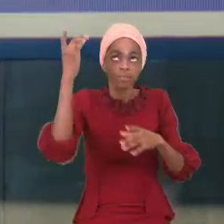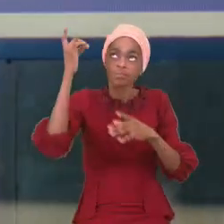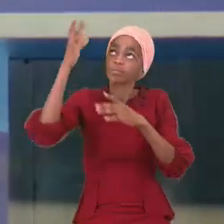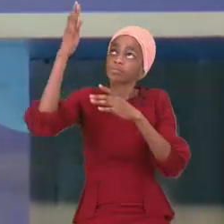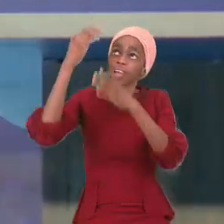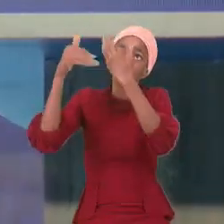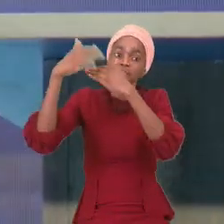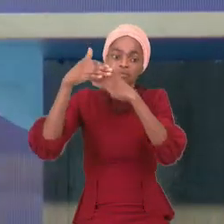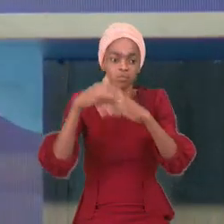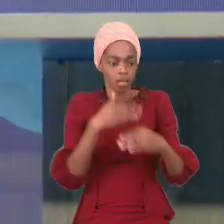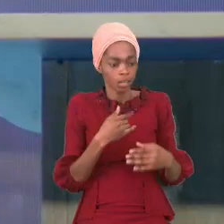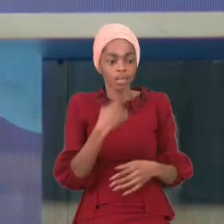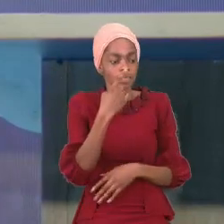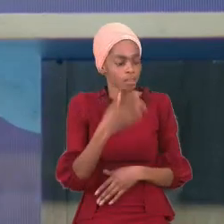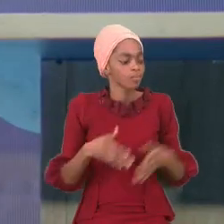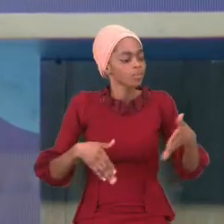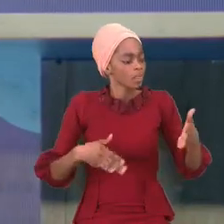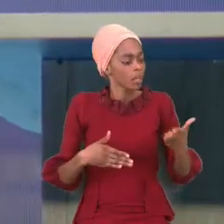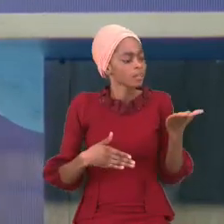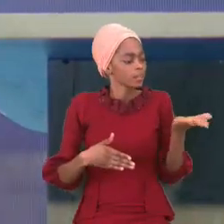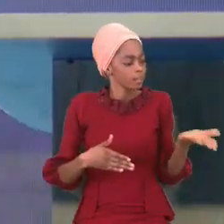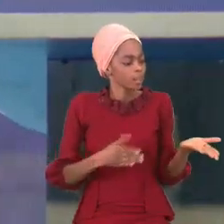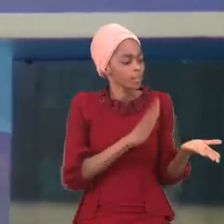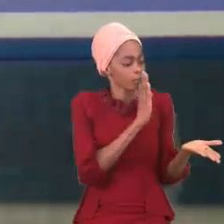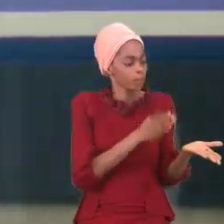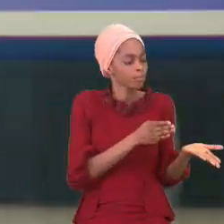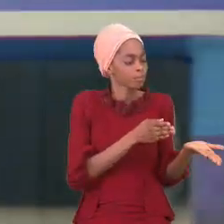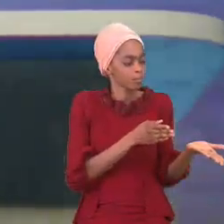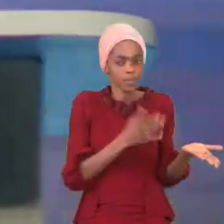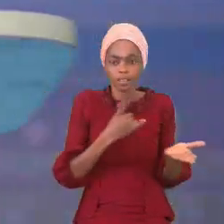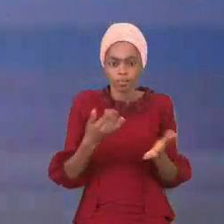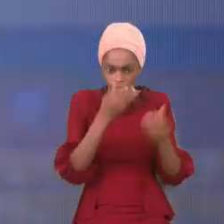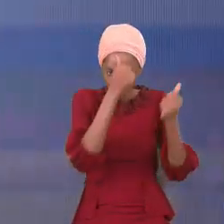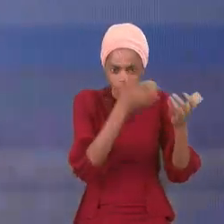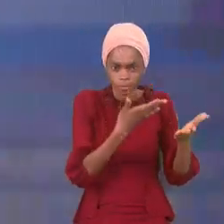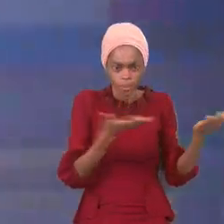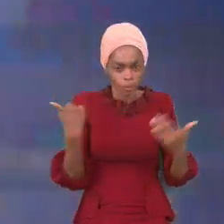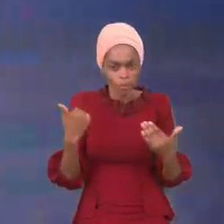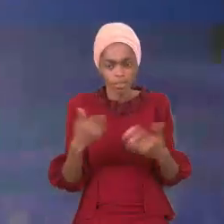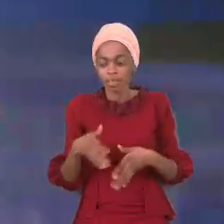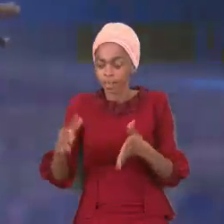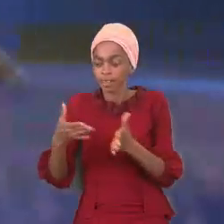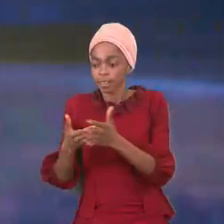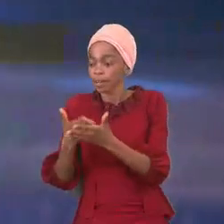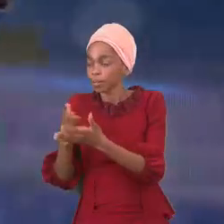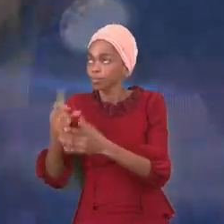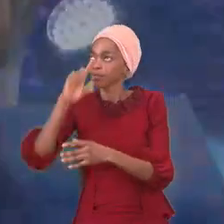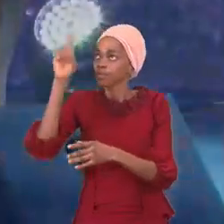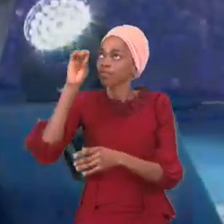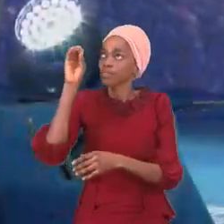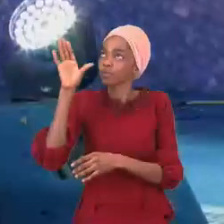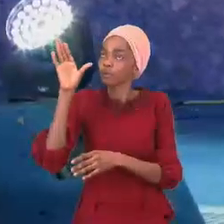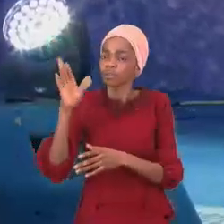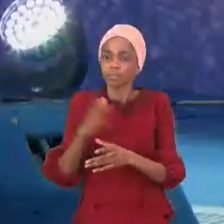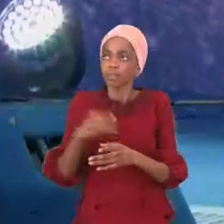and he said, let there be. There was. Let there be the sun. The